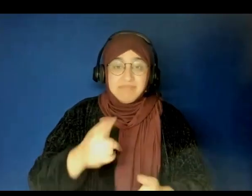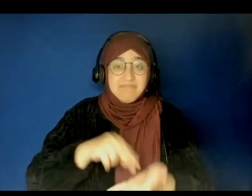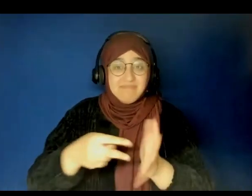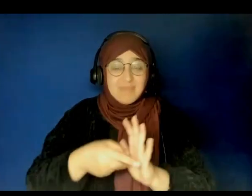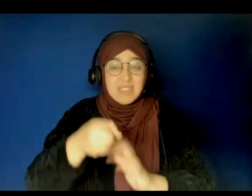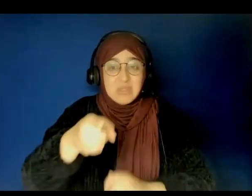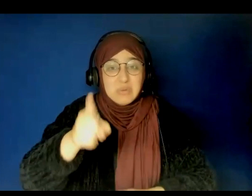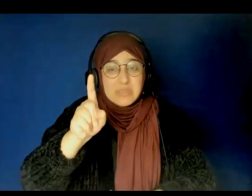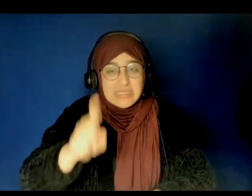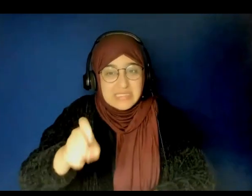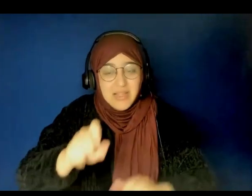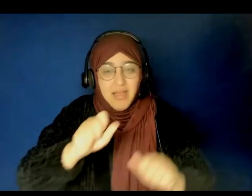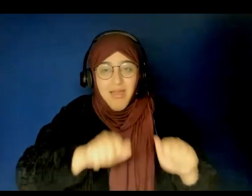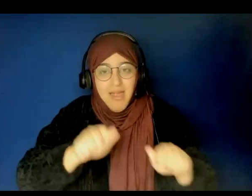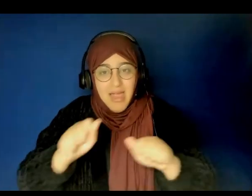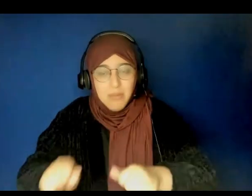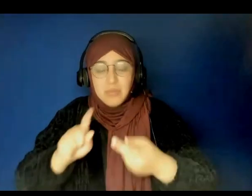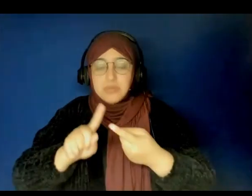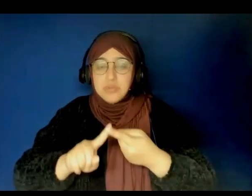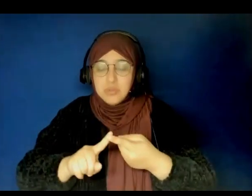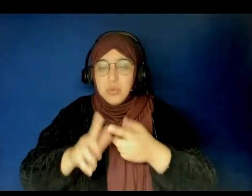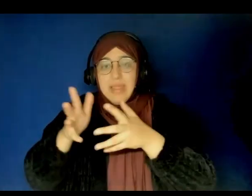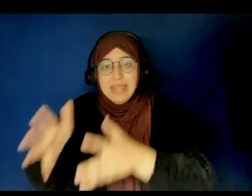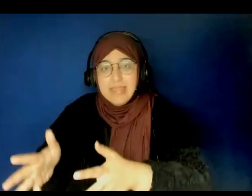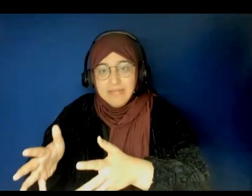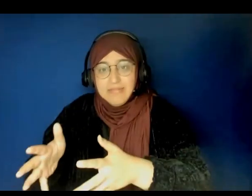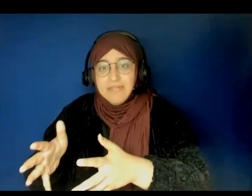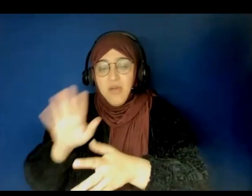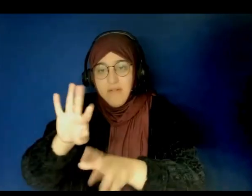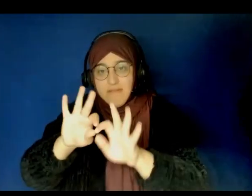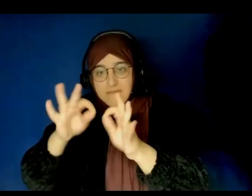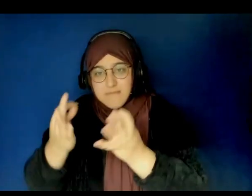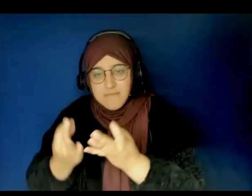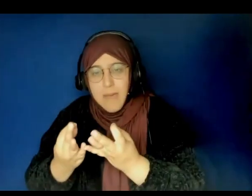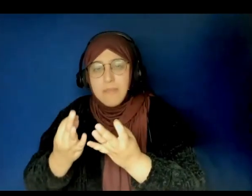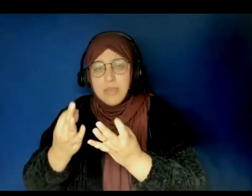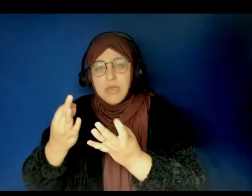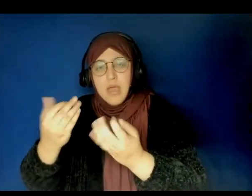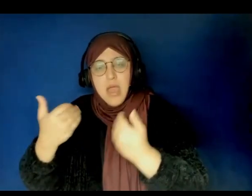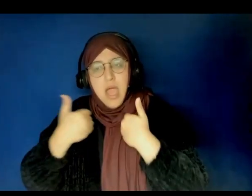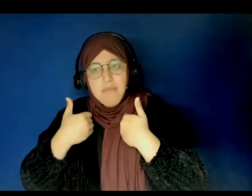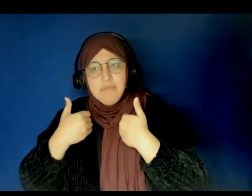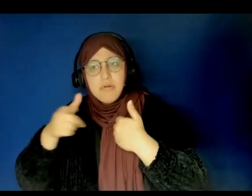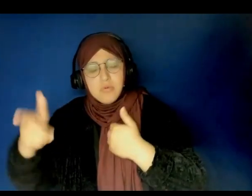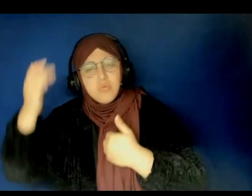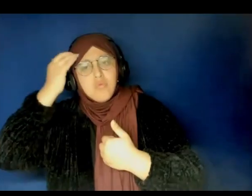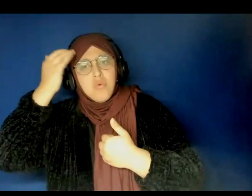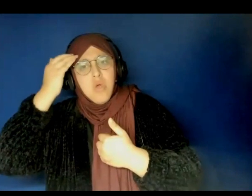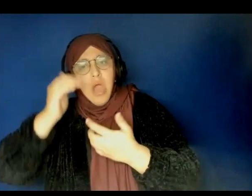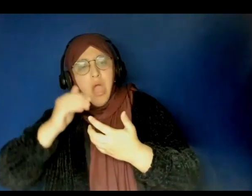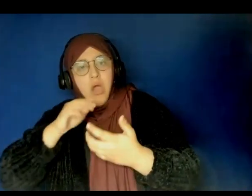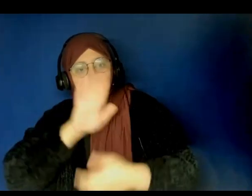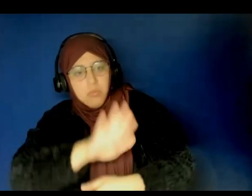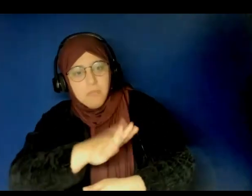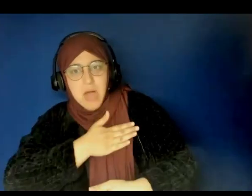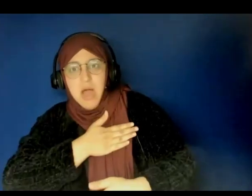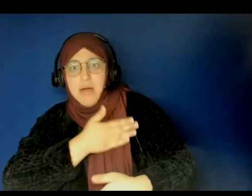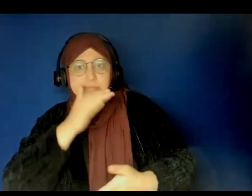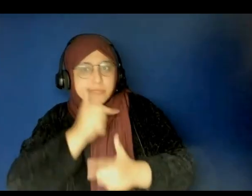to leave your family a certain level of certainty about how you want to be treated. So if you, for